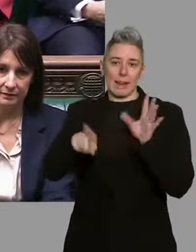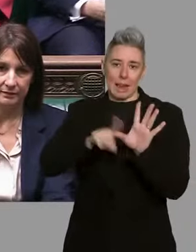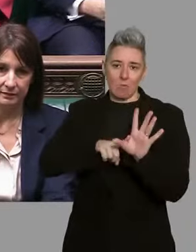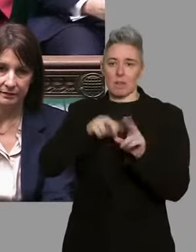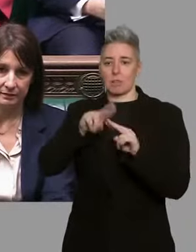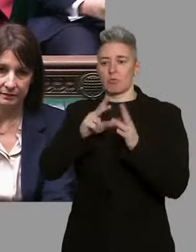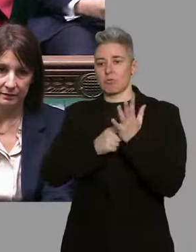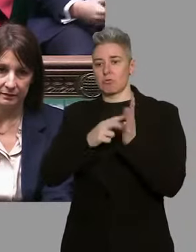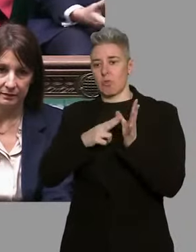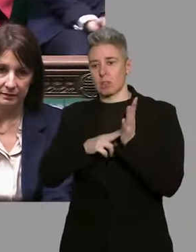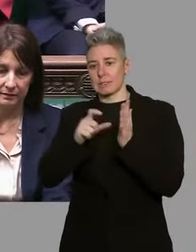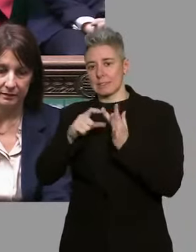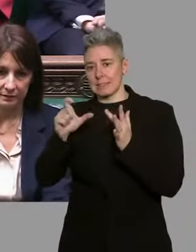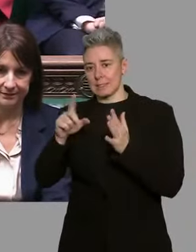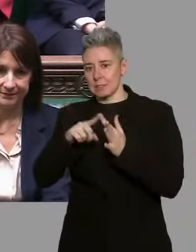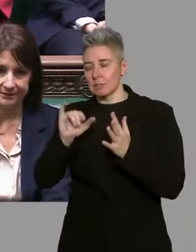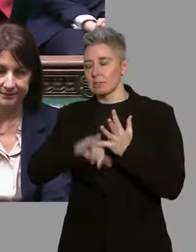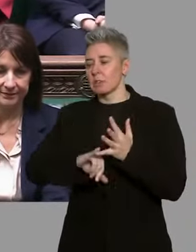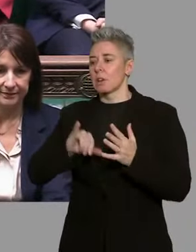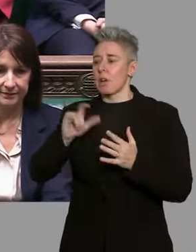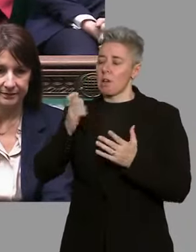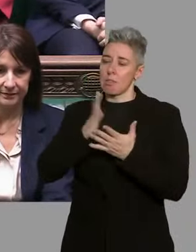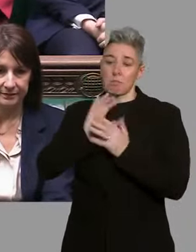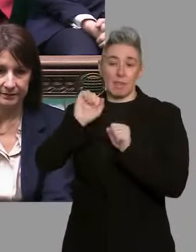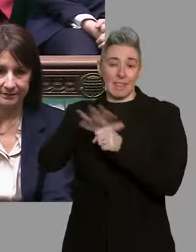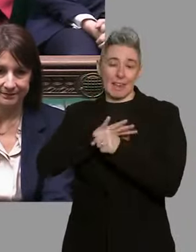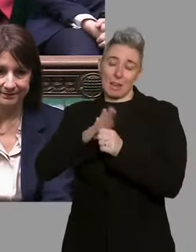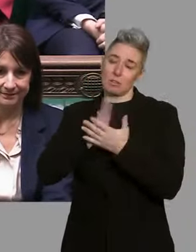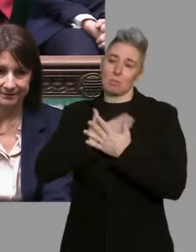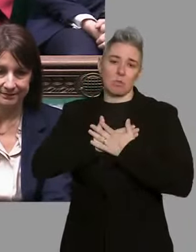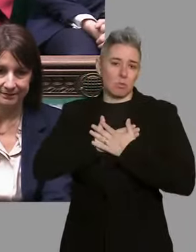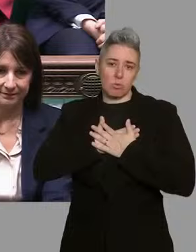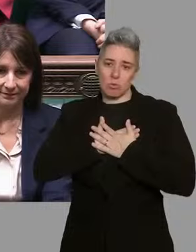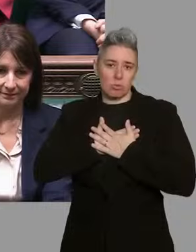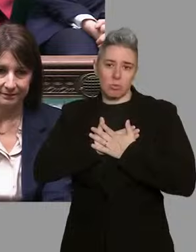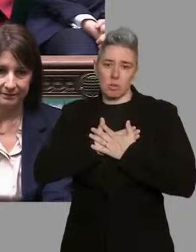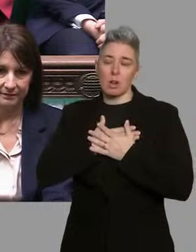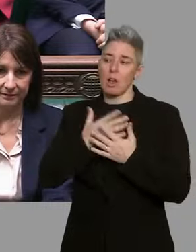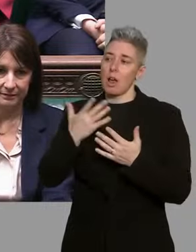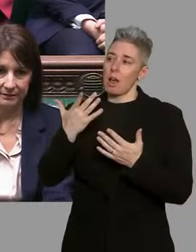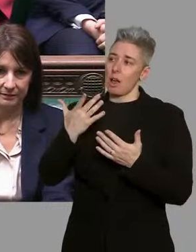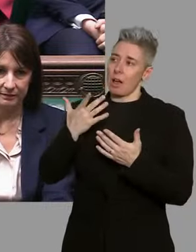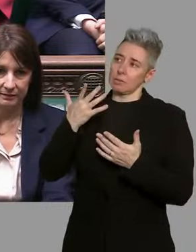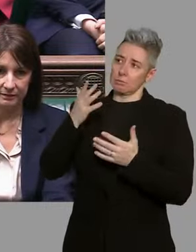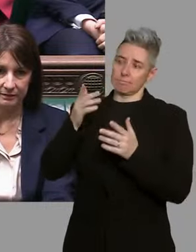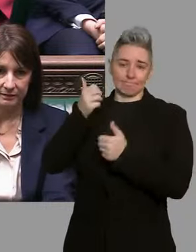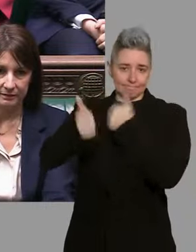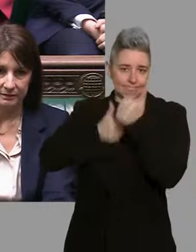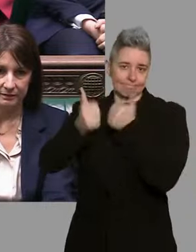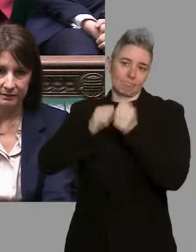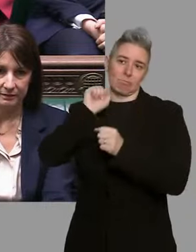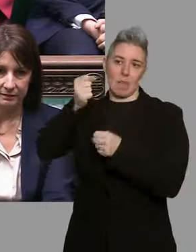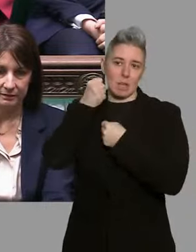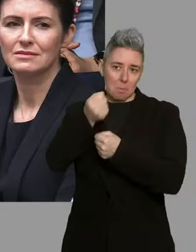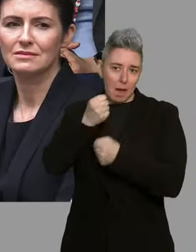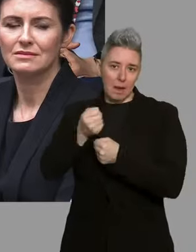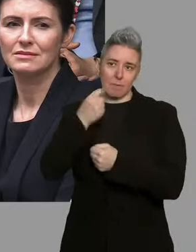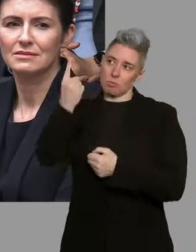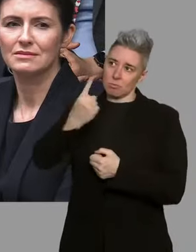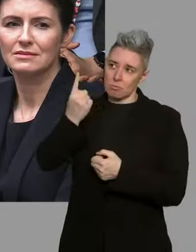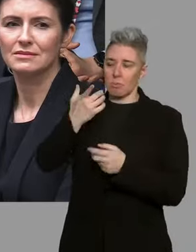their campaign on behalf of other families. I know the Minister for Social Security and Disability met the family